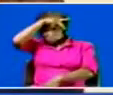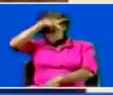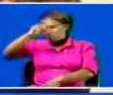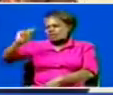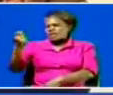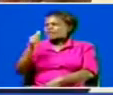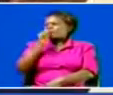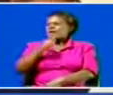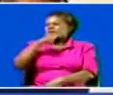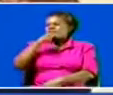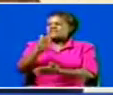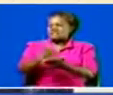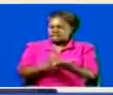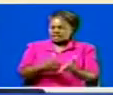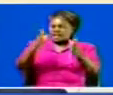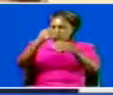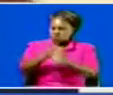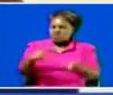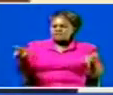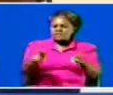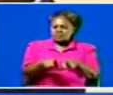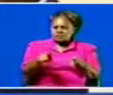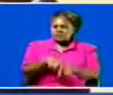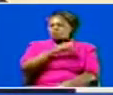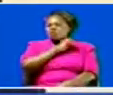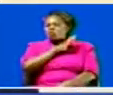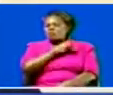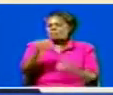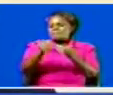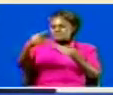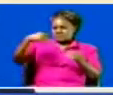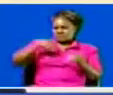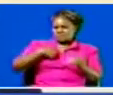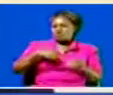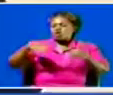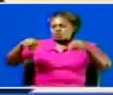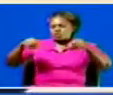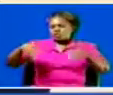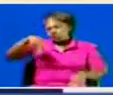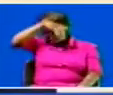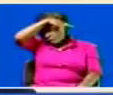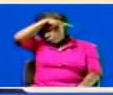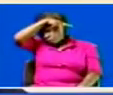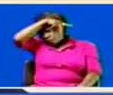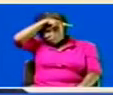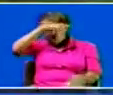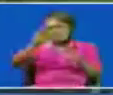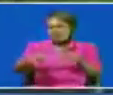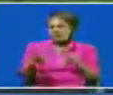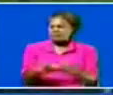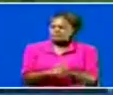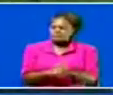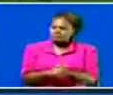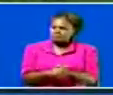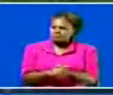Kenya Private Sector Association has been having conversations with me about the quality of graduates we are turning who are going to the market?